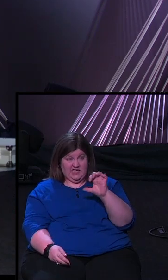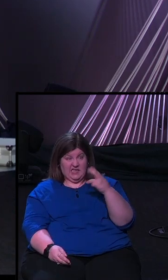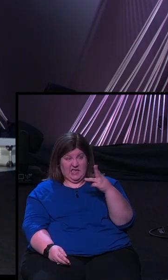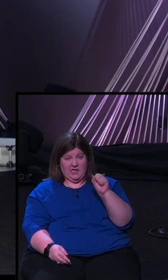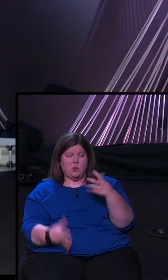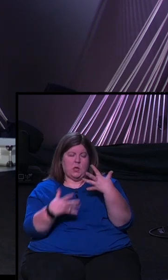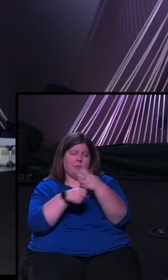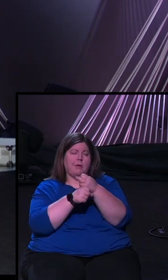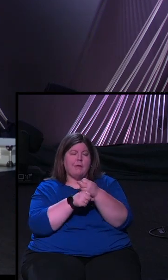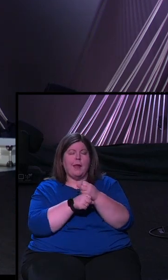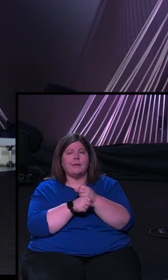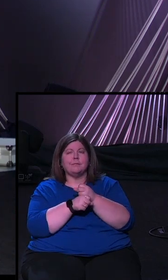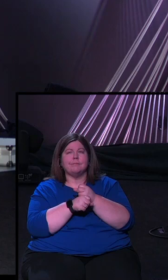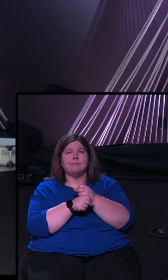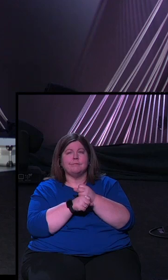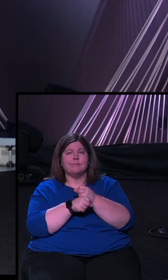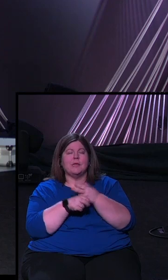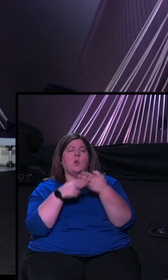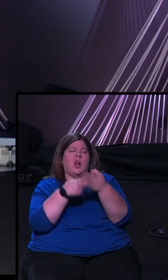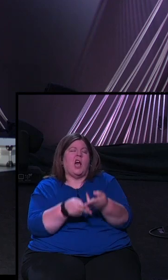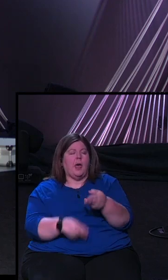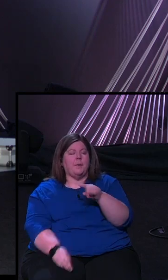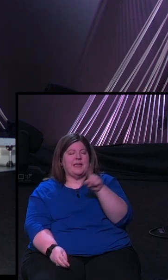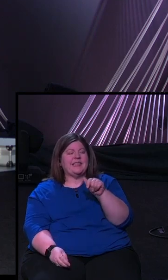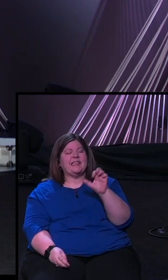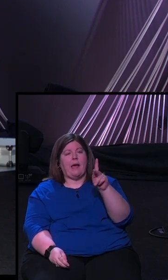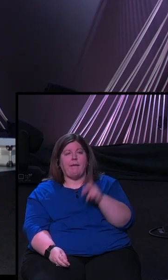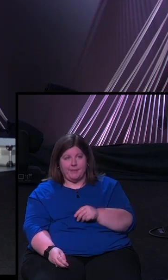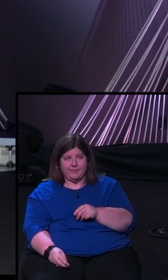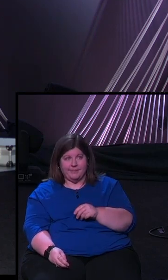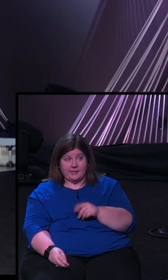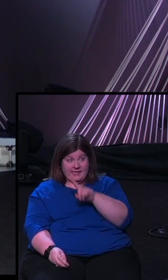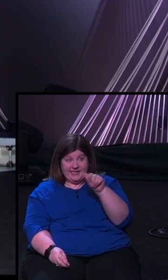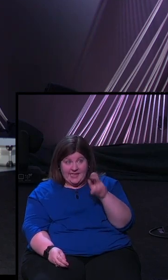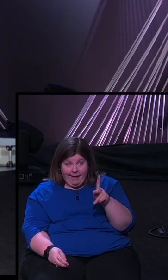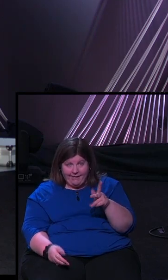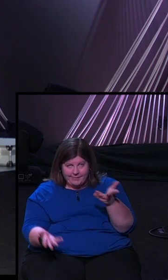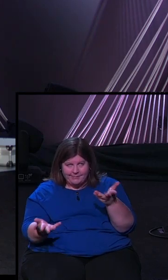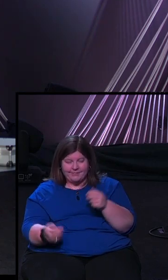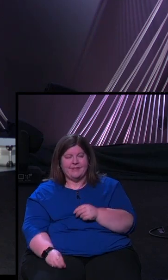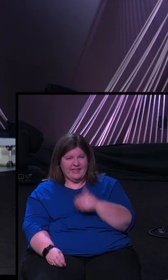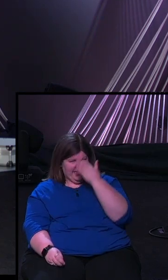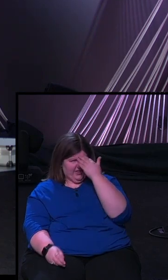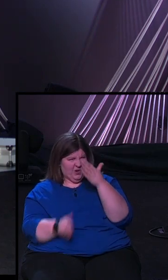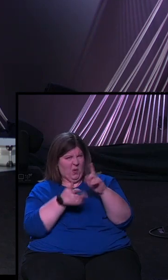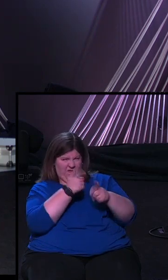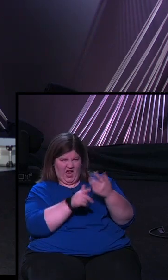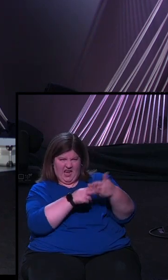really easy on you. Go ahead and go to the next screen. We're going to shorten his name to Zach. All right? Everybody say Zach. How many of you know somebody named